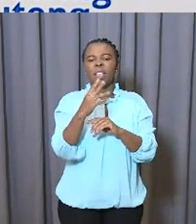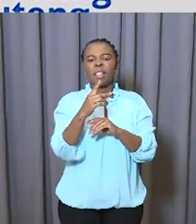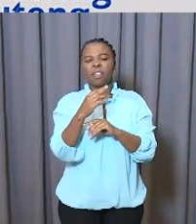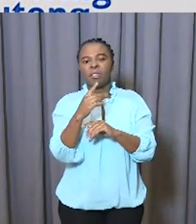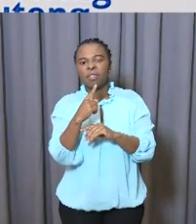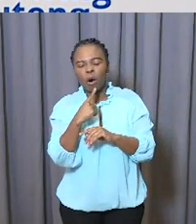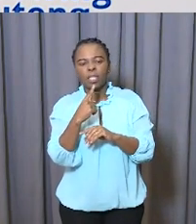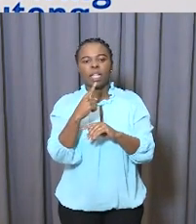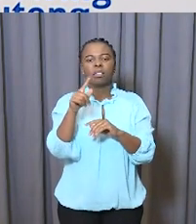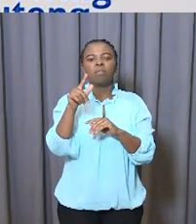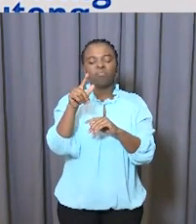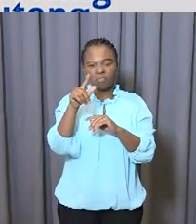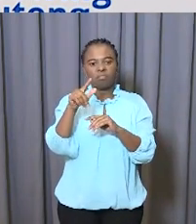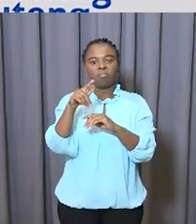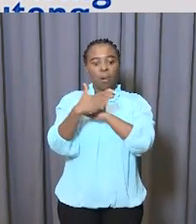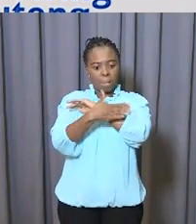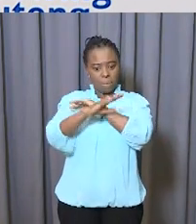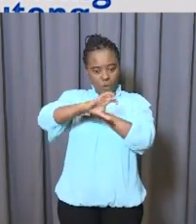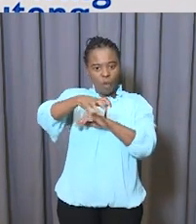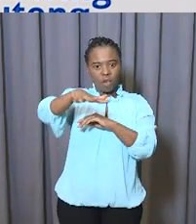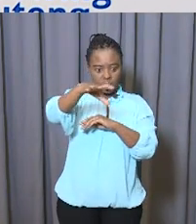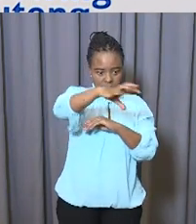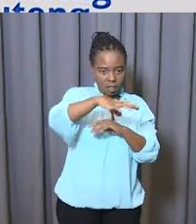per day across our province.